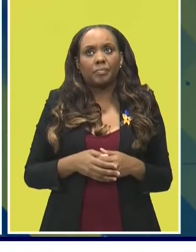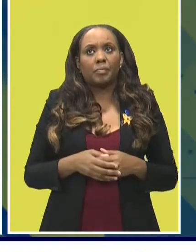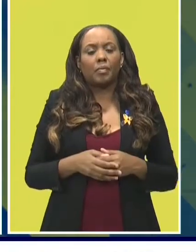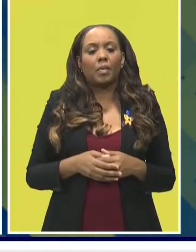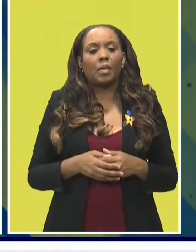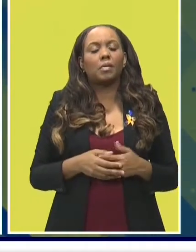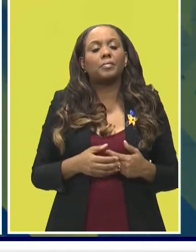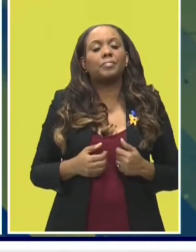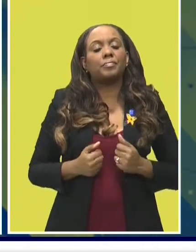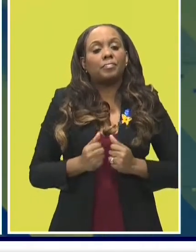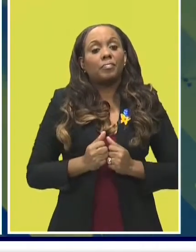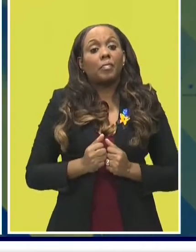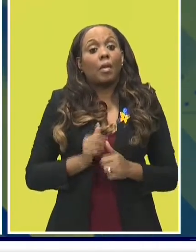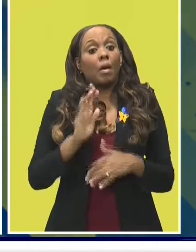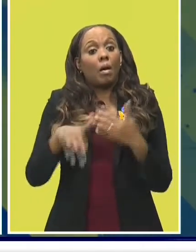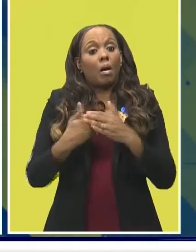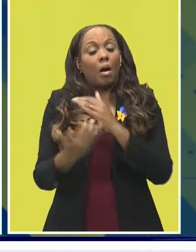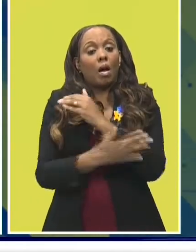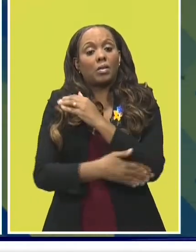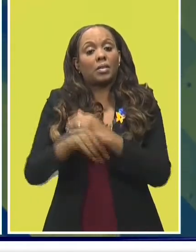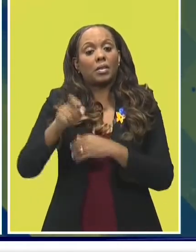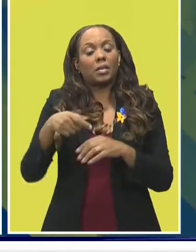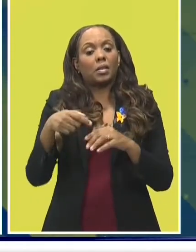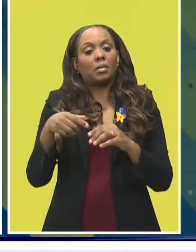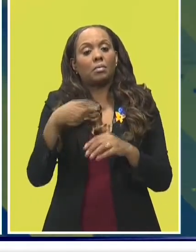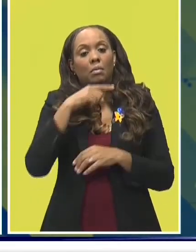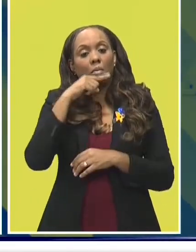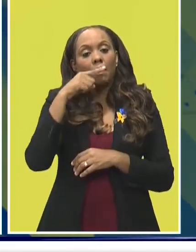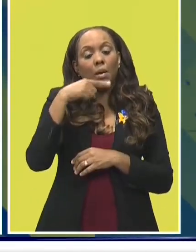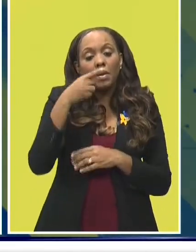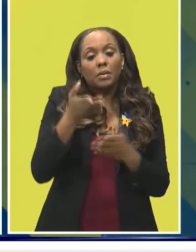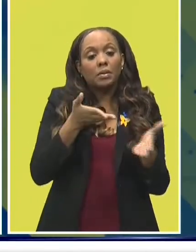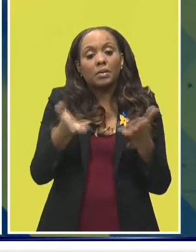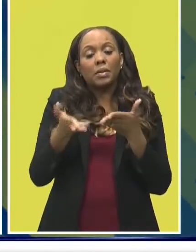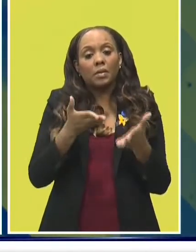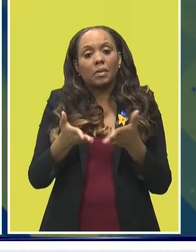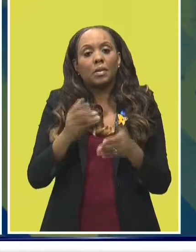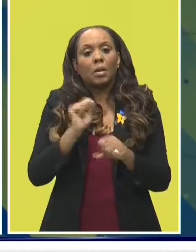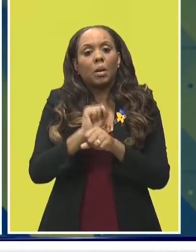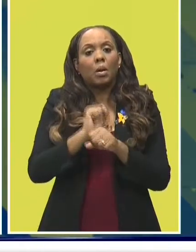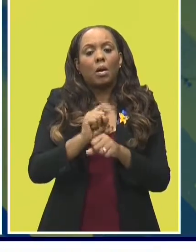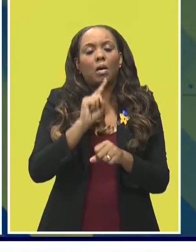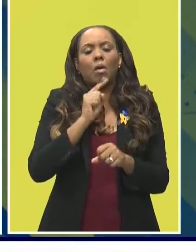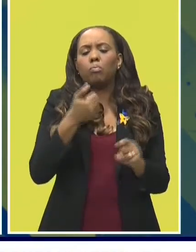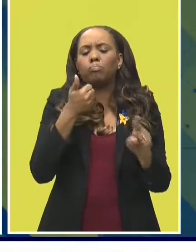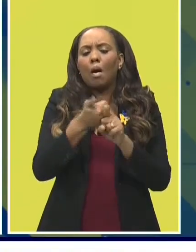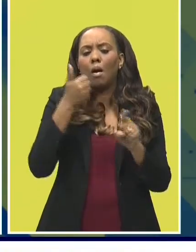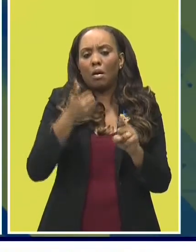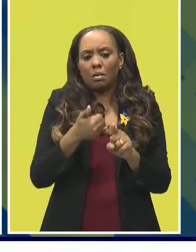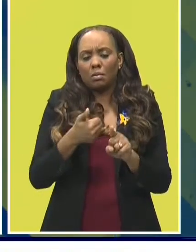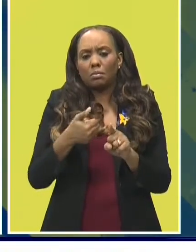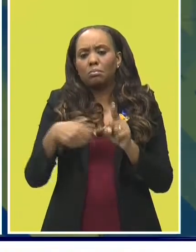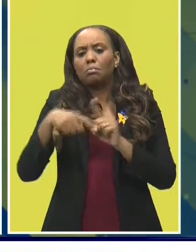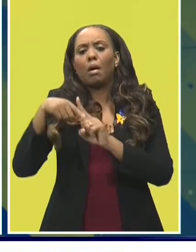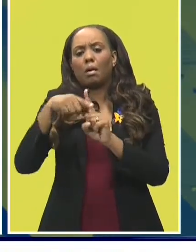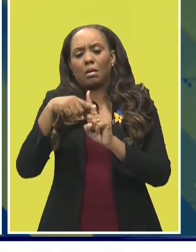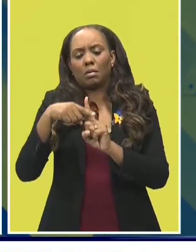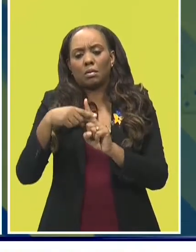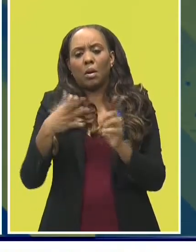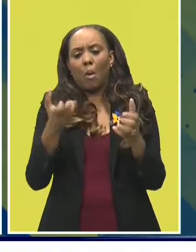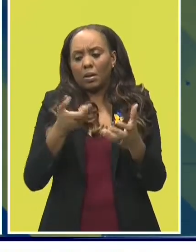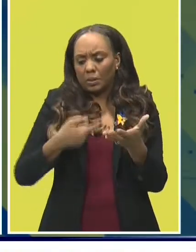public service that operates effectively, efficiently, and innovatively as it engages the